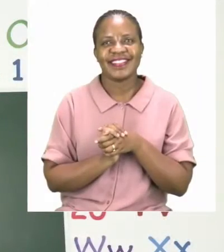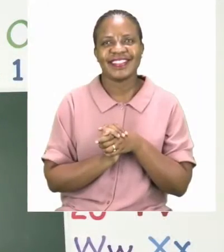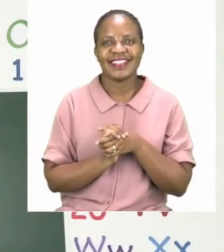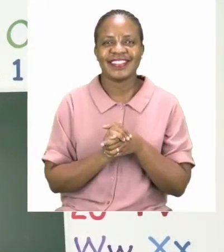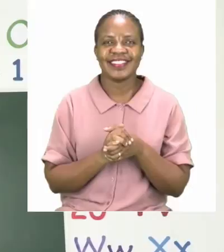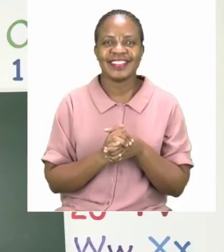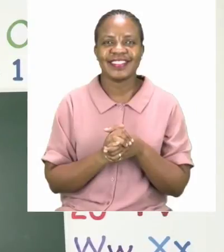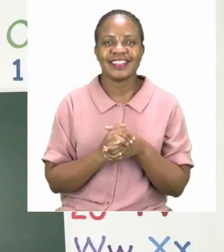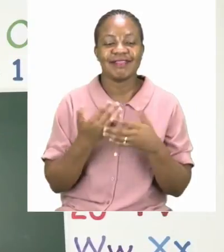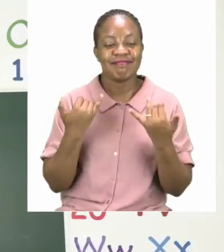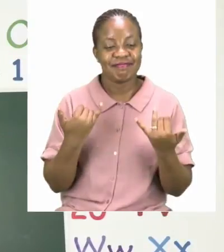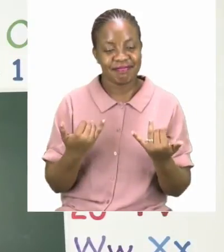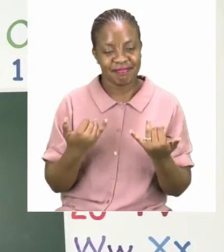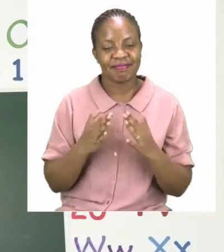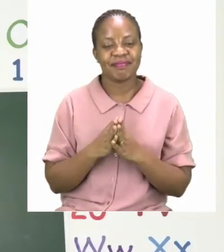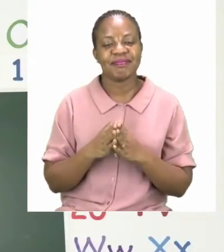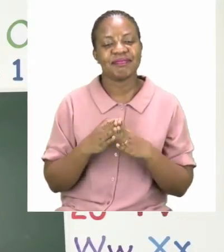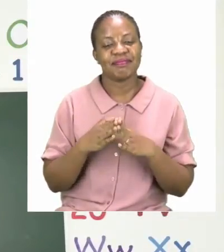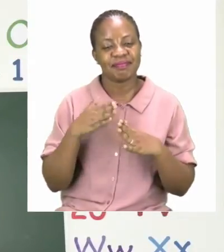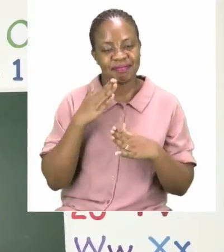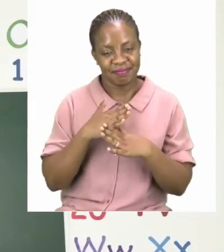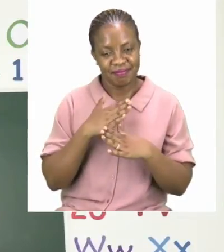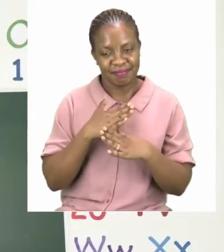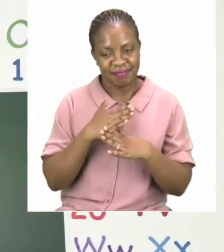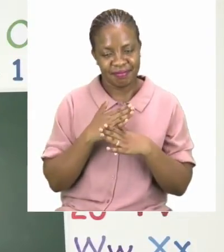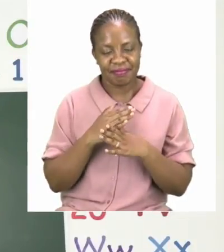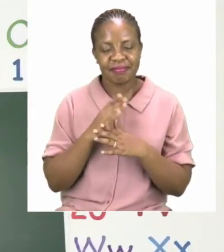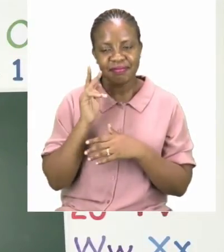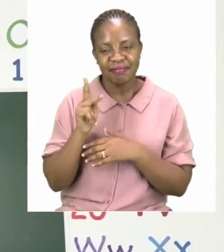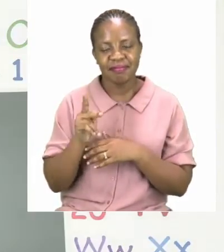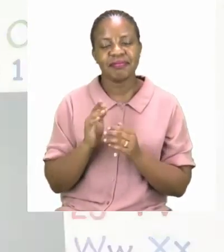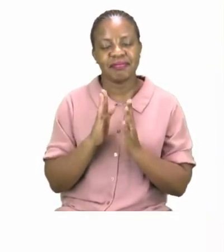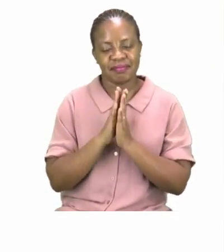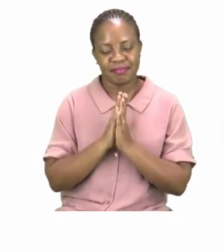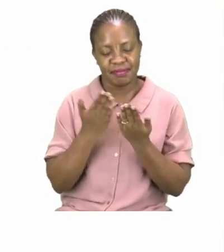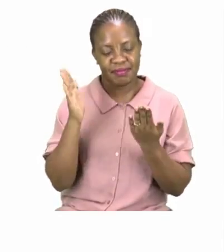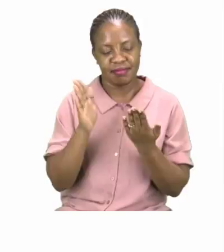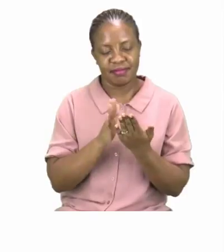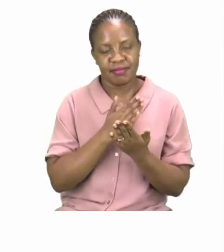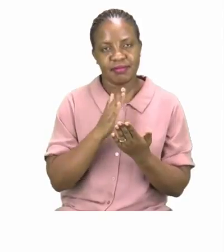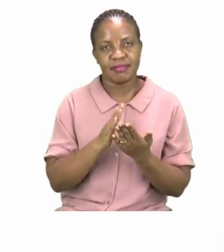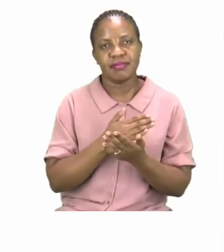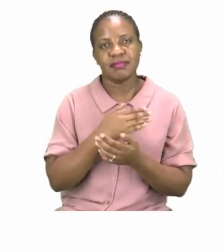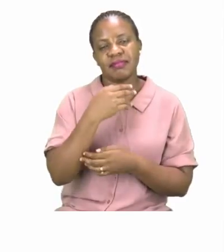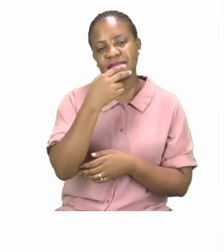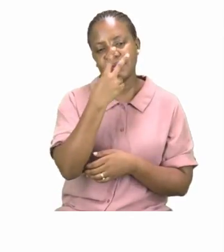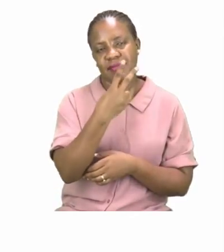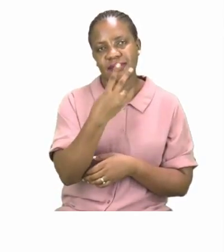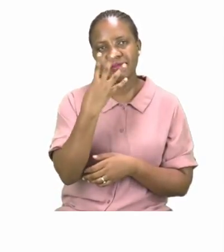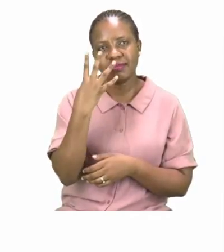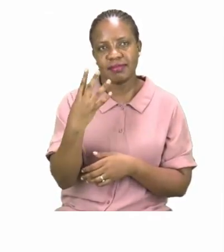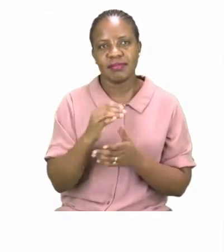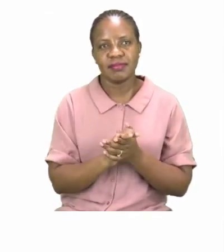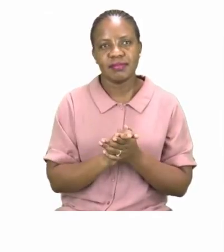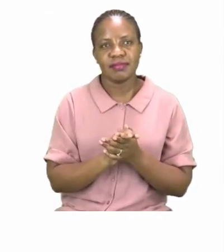For our next activity, boys and girls, let's turn to page 24. On page